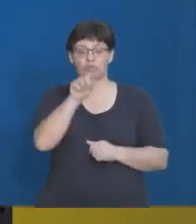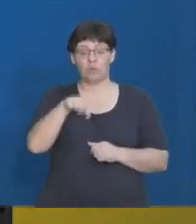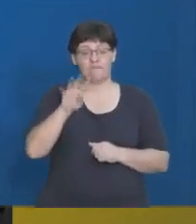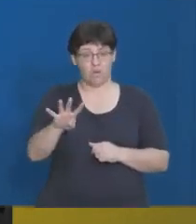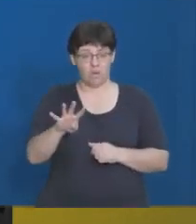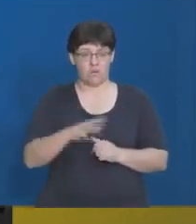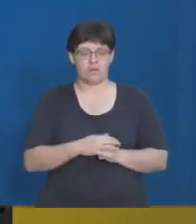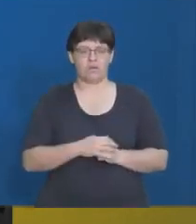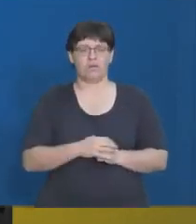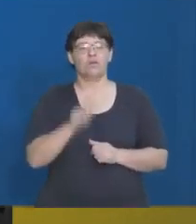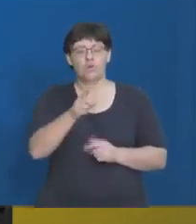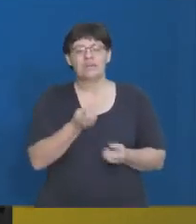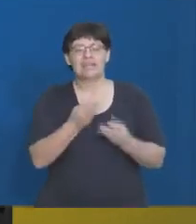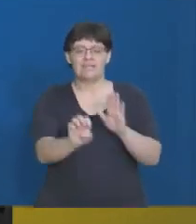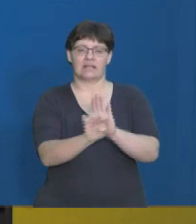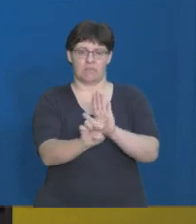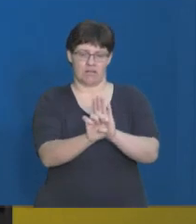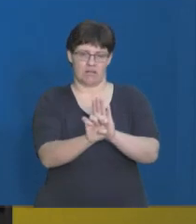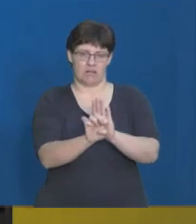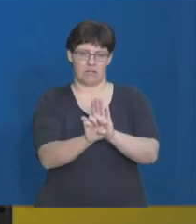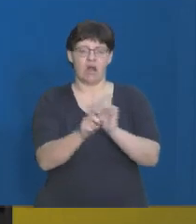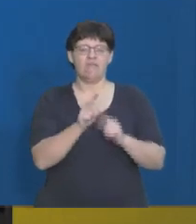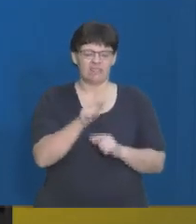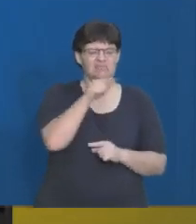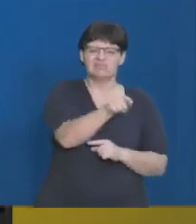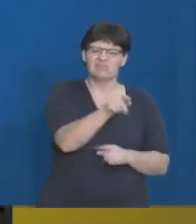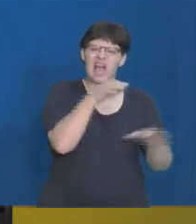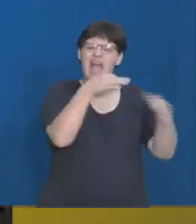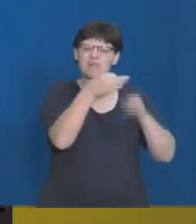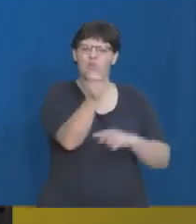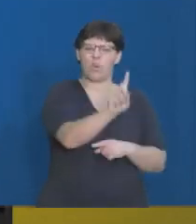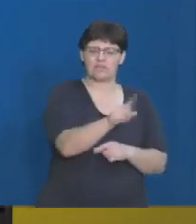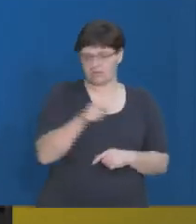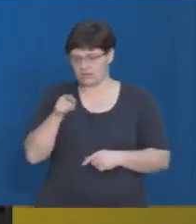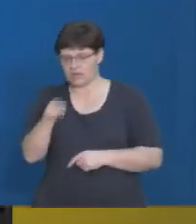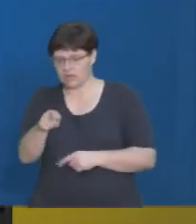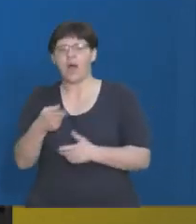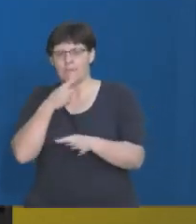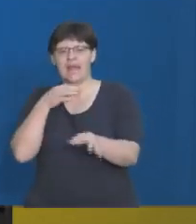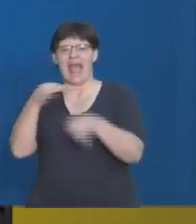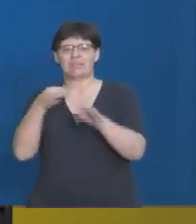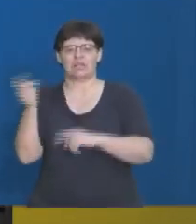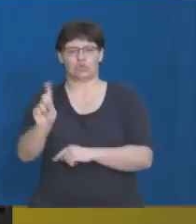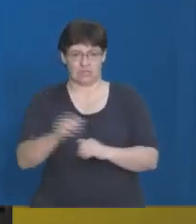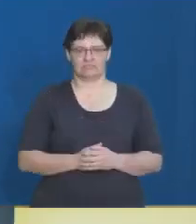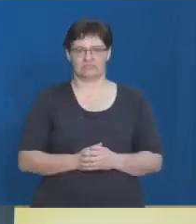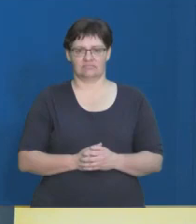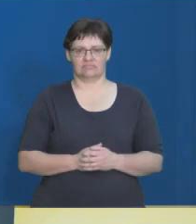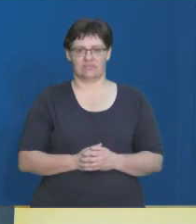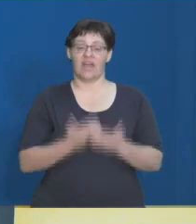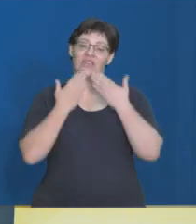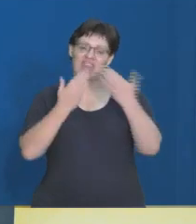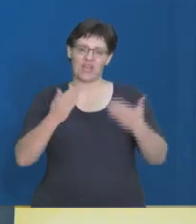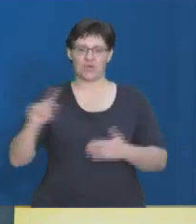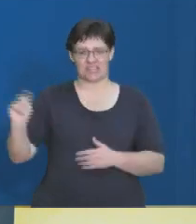2.4, then give examples of what endogenous explanations are and of what exogenous explanations are.